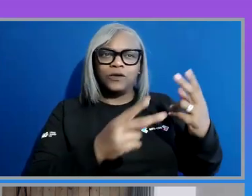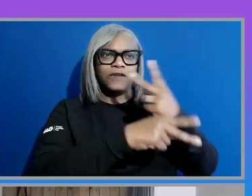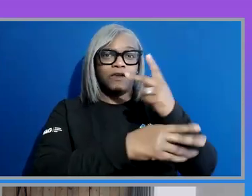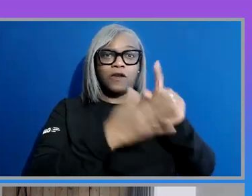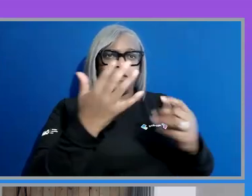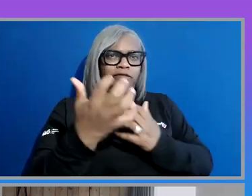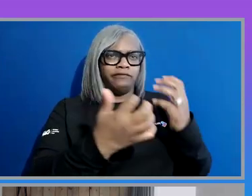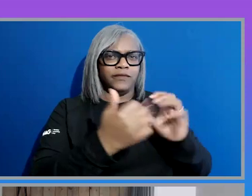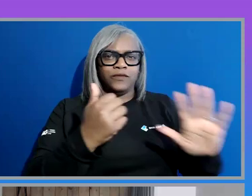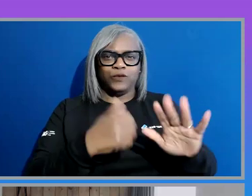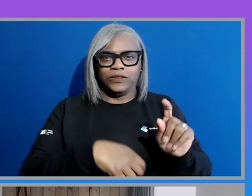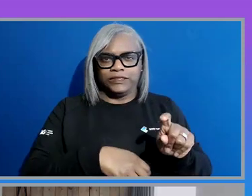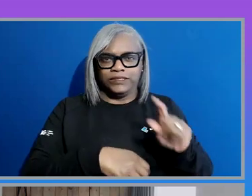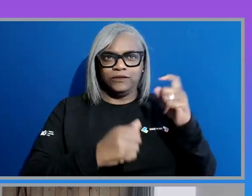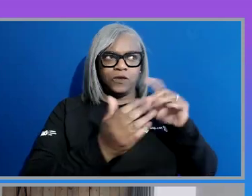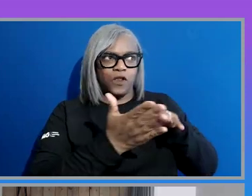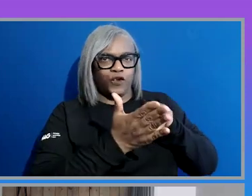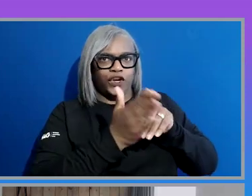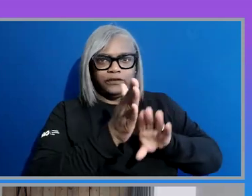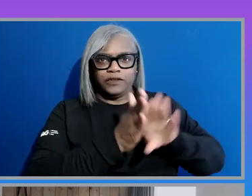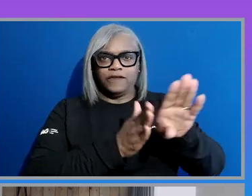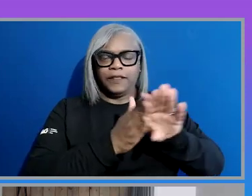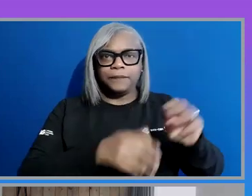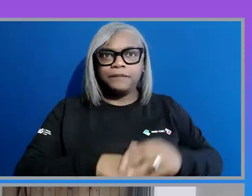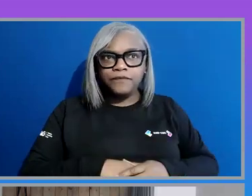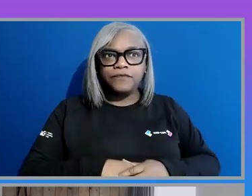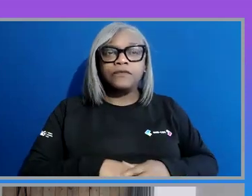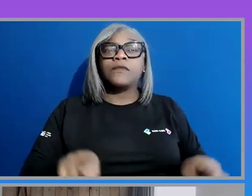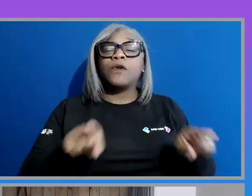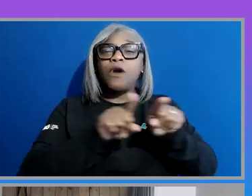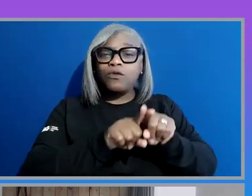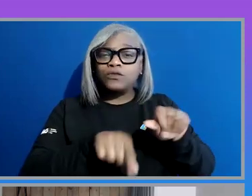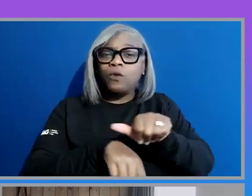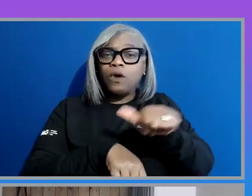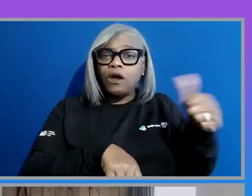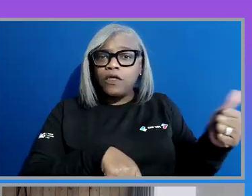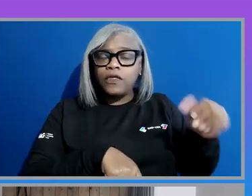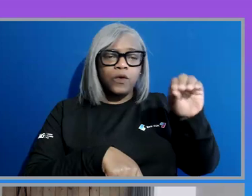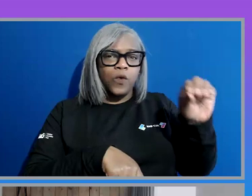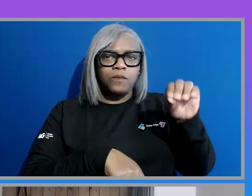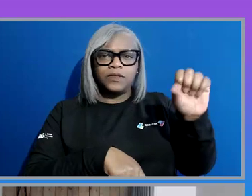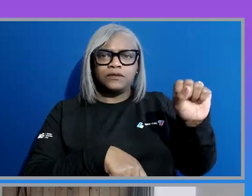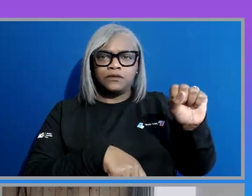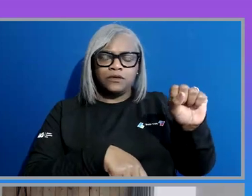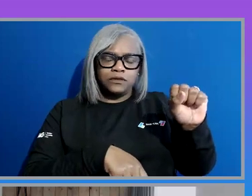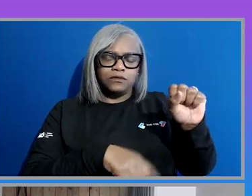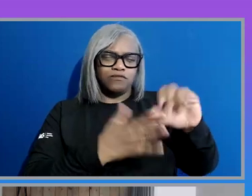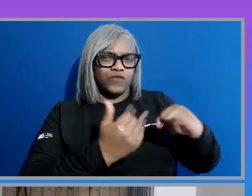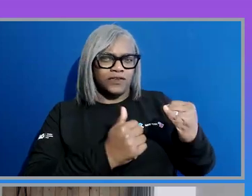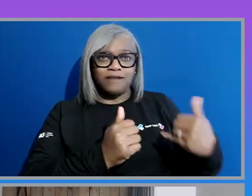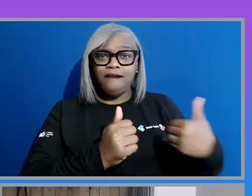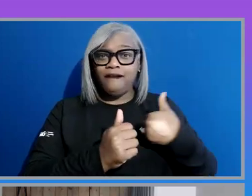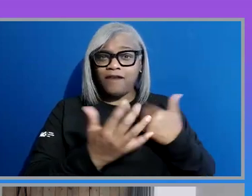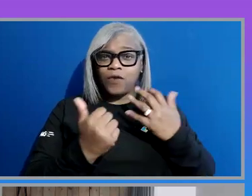you. And there's other open source projects that I have, and I welcome participation.